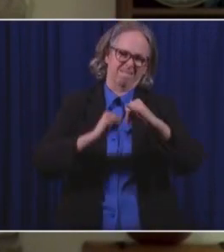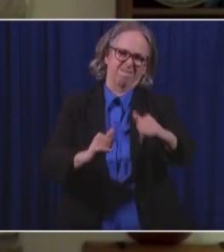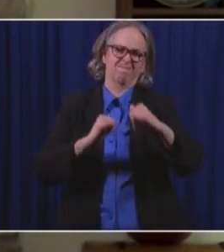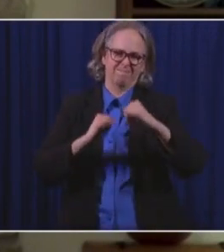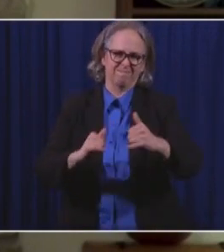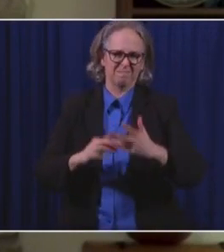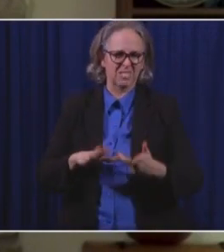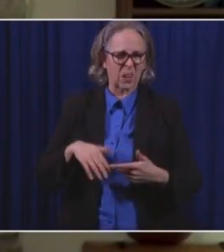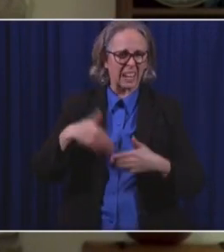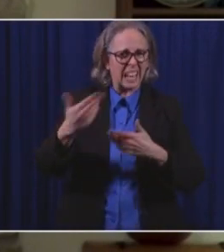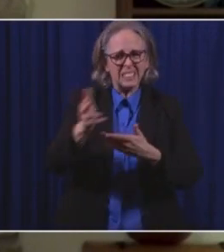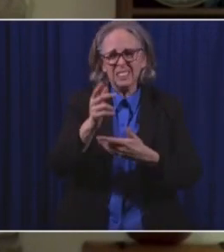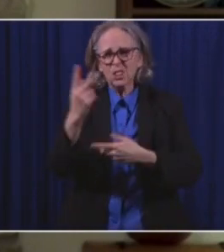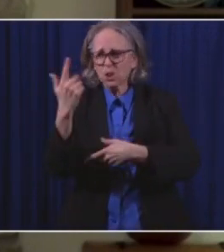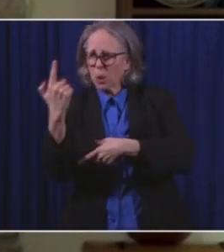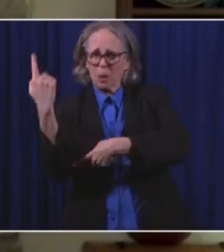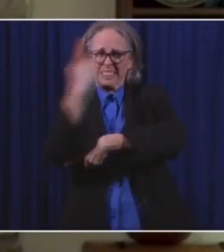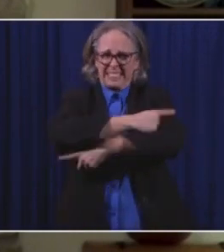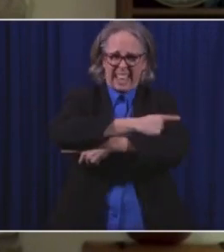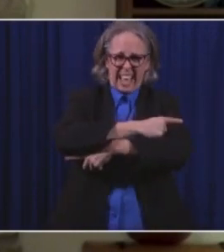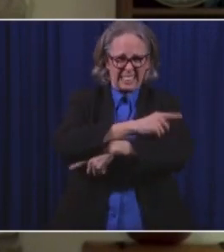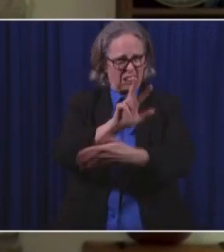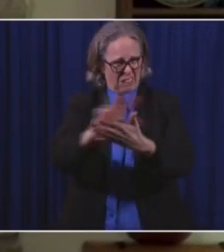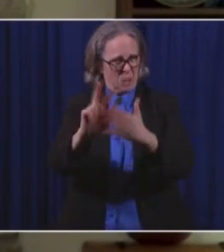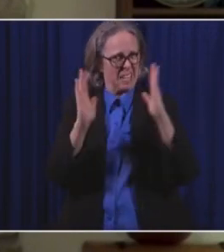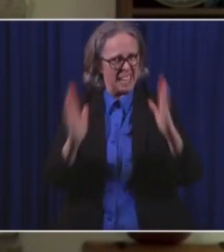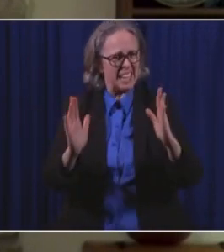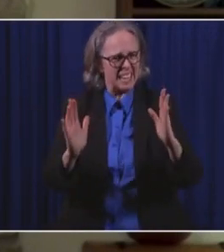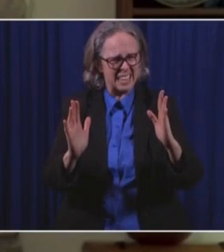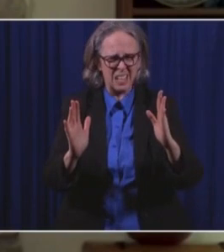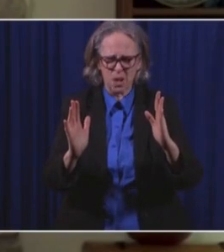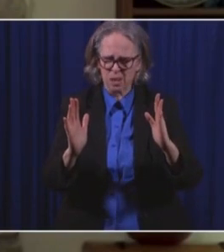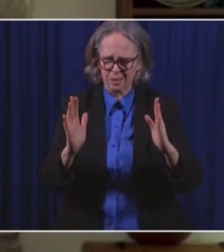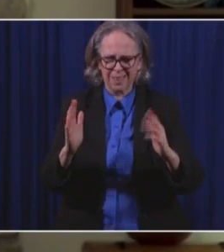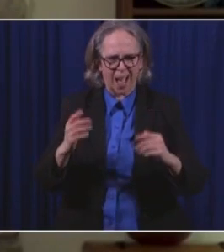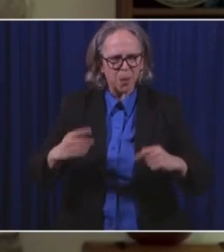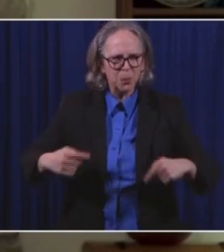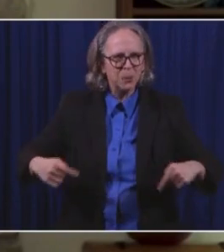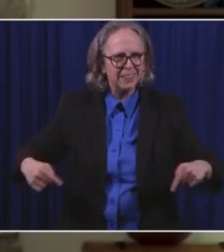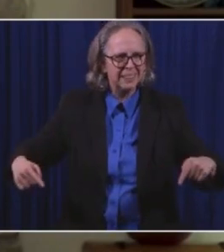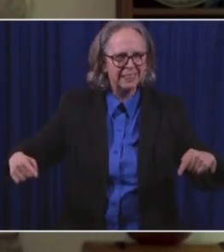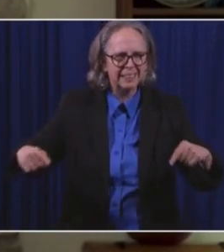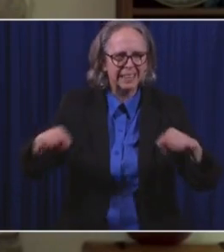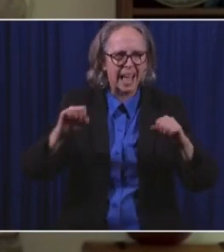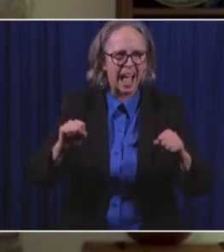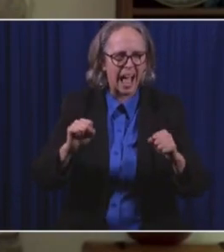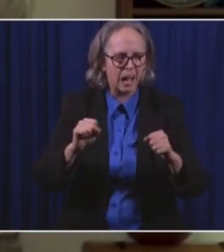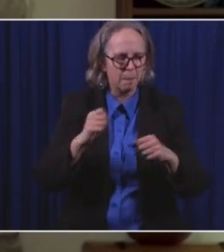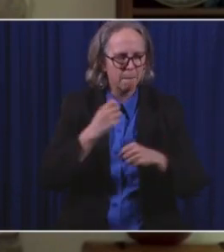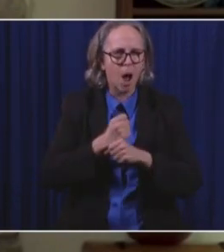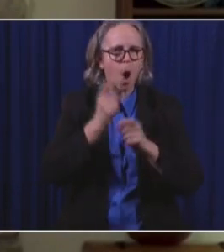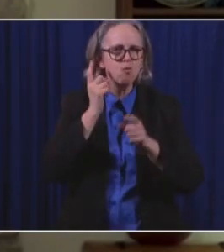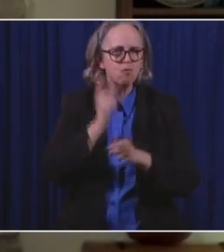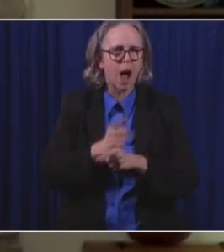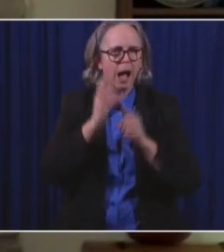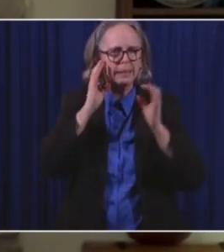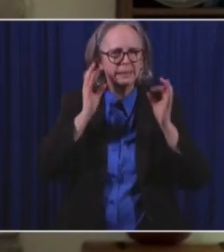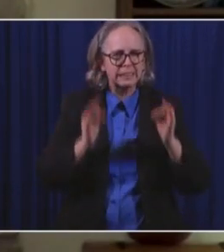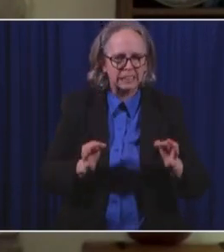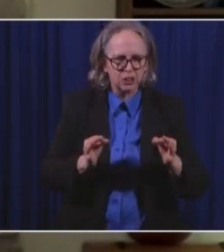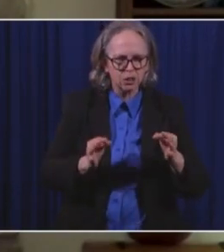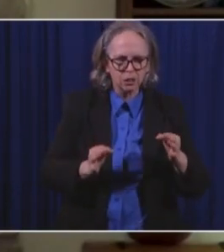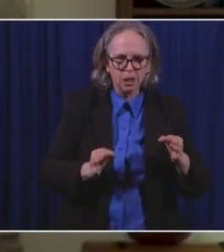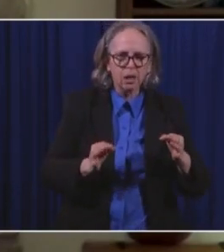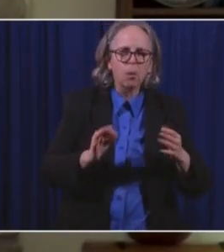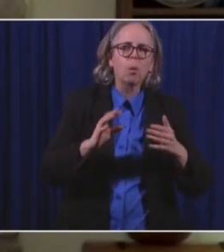days to help us have some more normal living, but also to do it in a